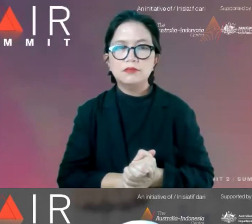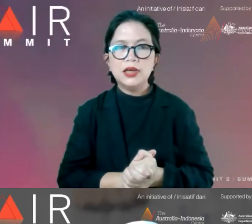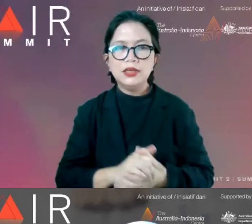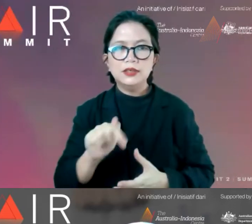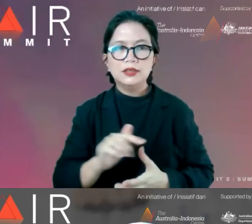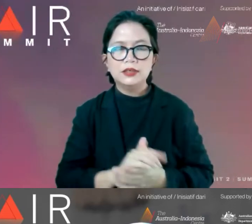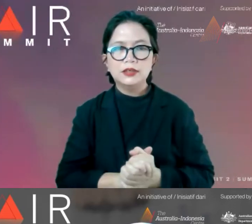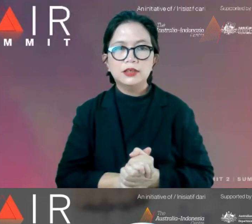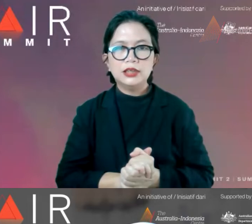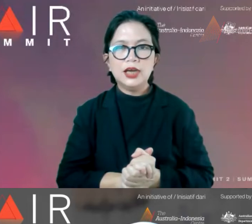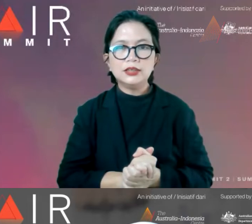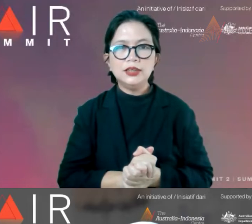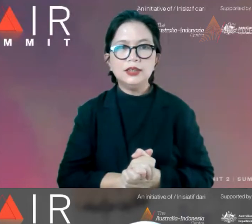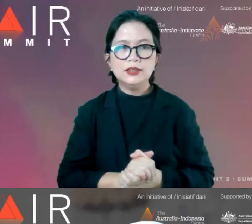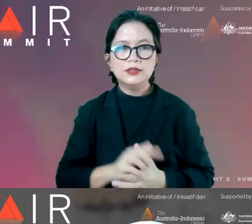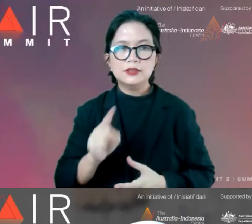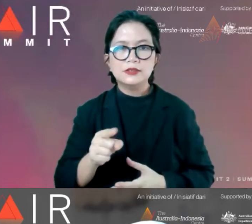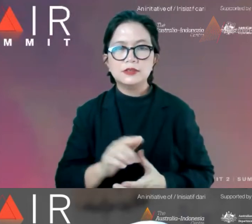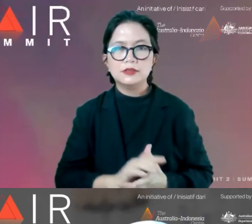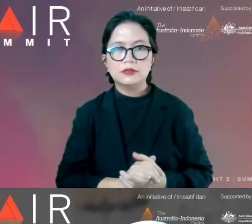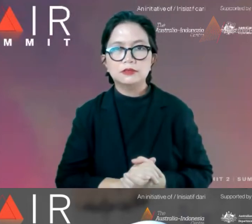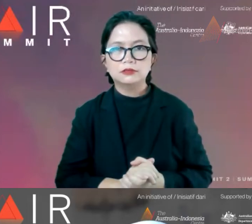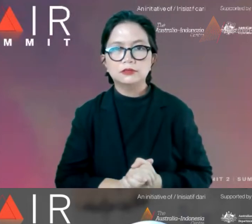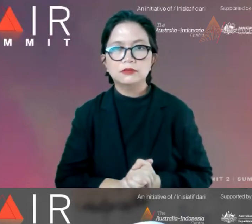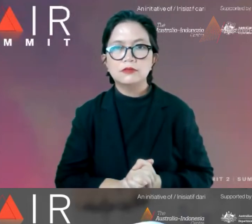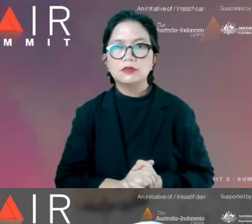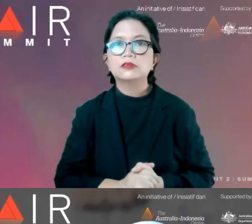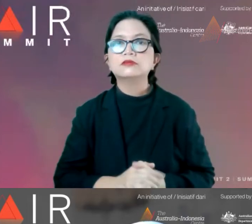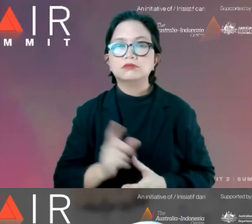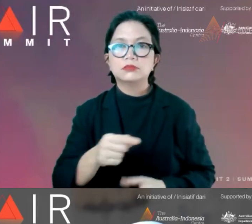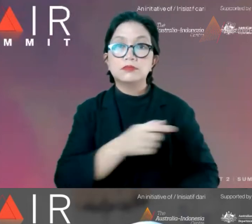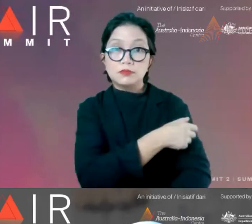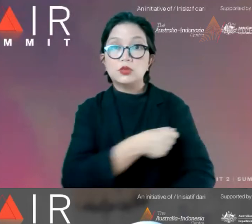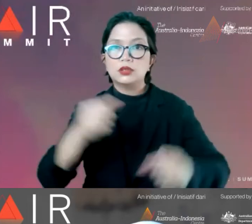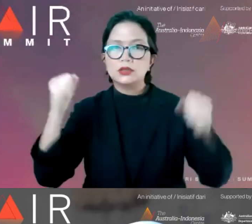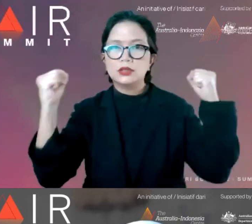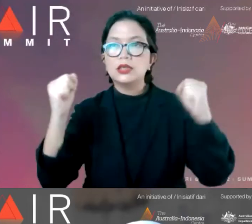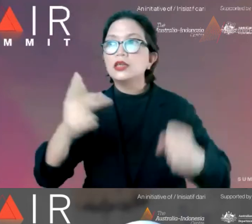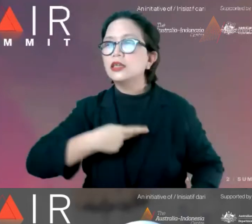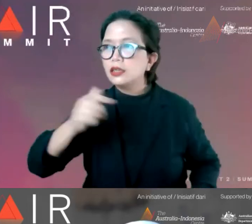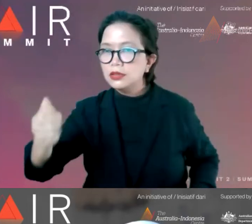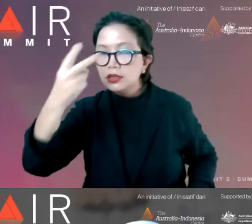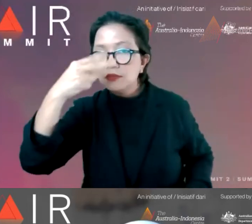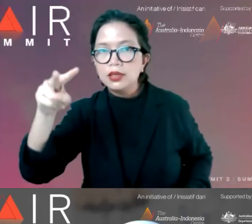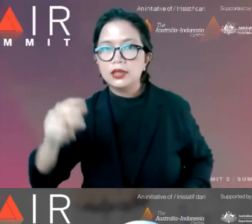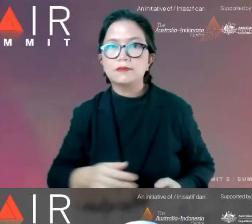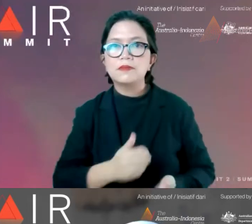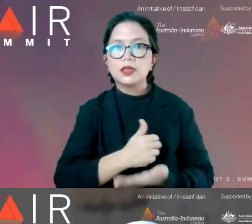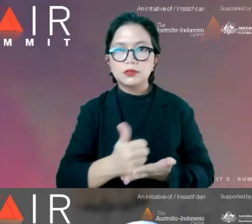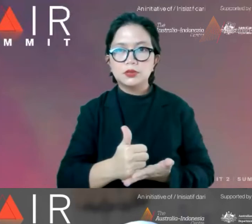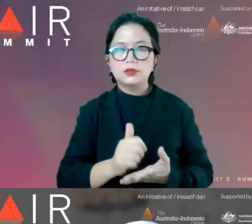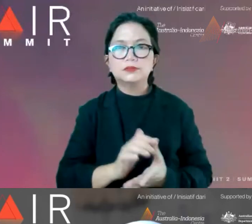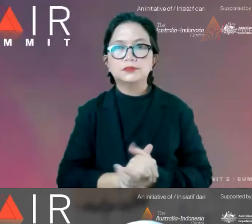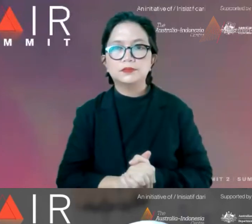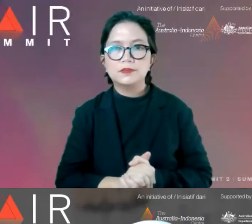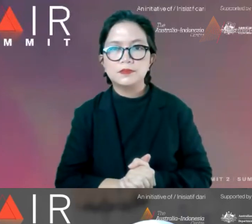vaccine.kemkes.go.id, and based on the data, we can see that actually the target, based on the target about